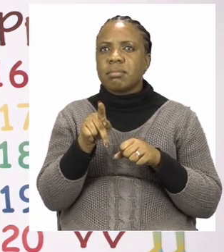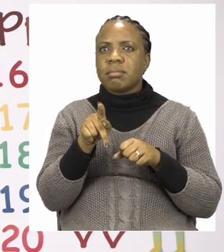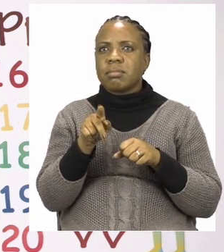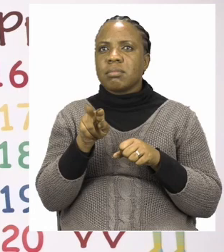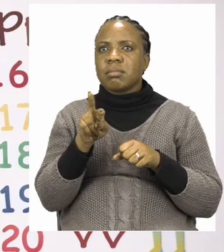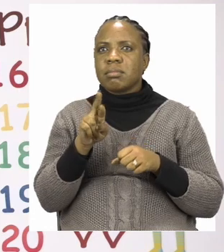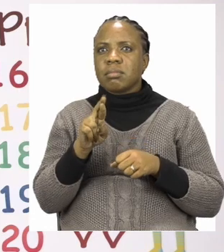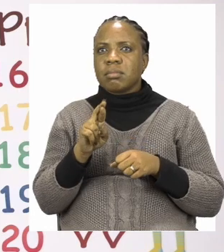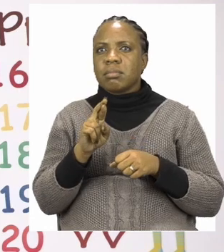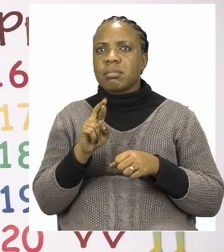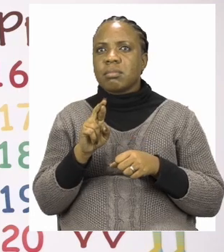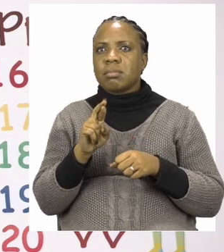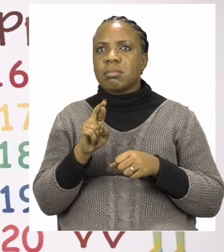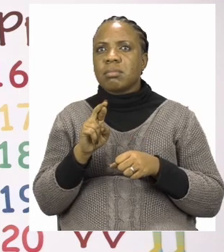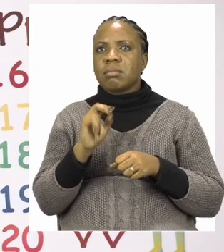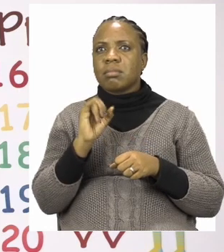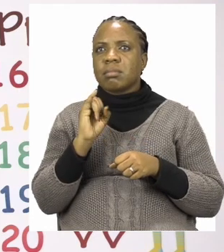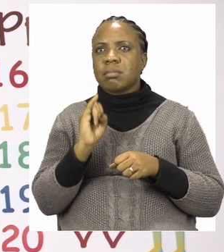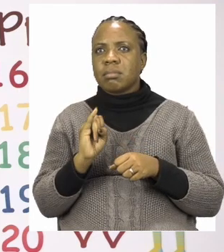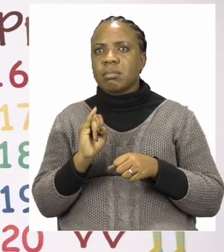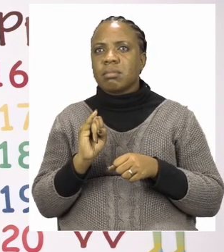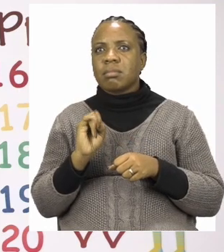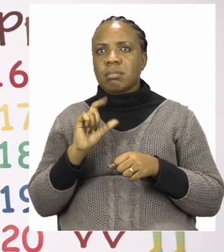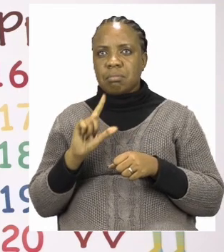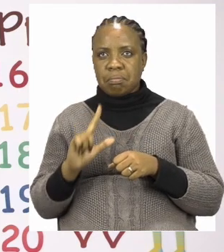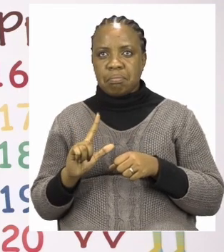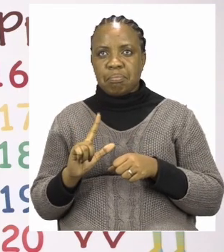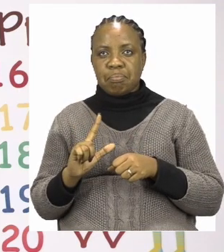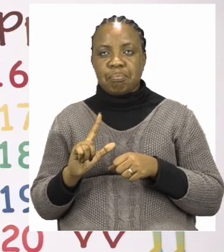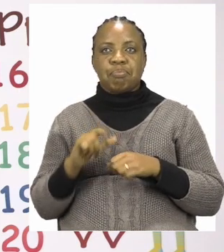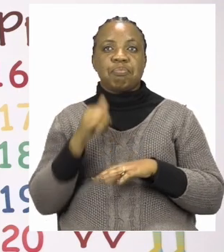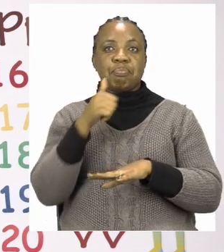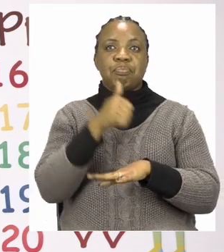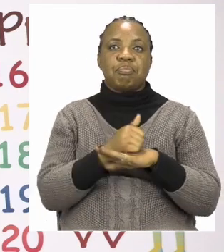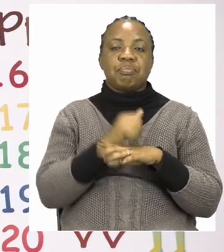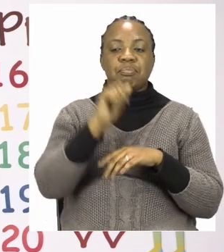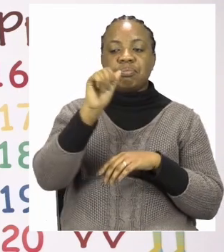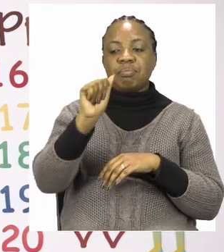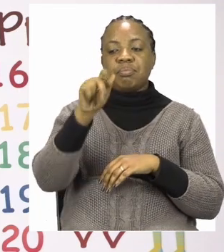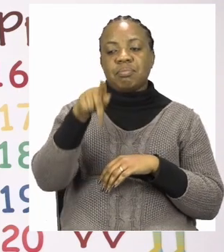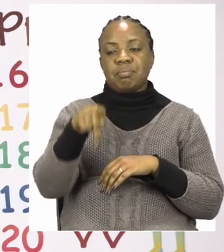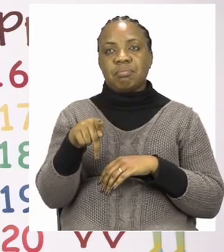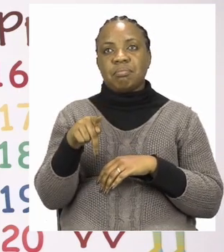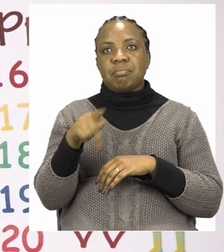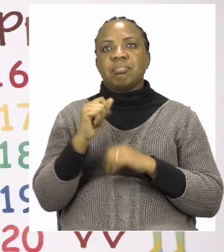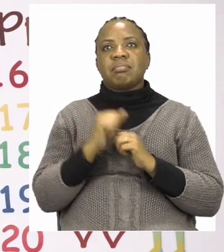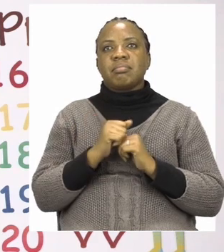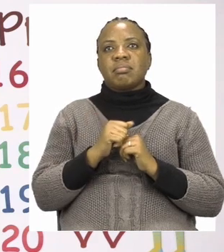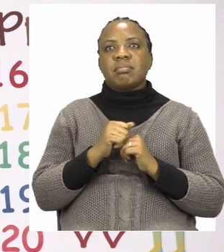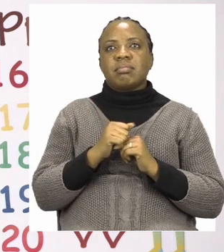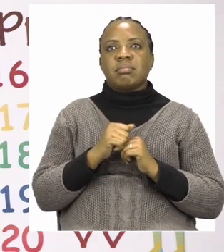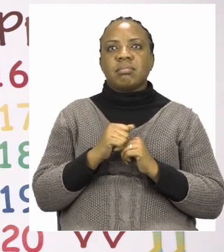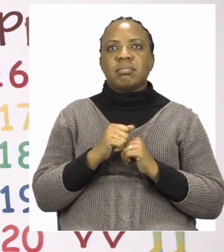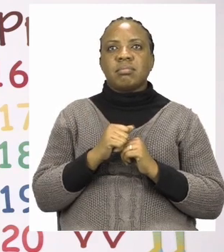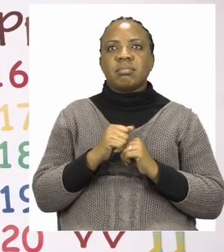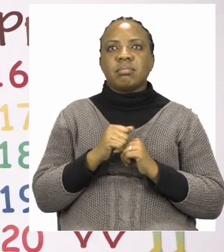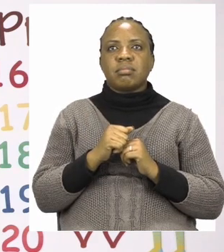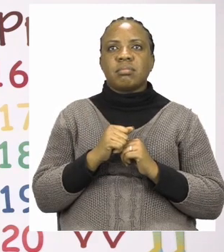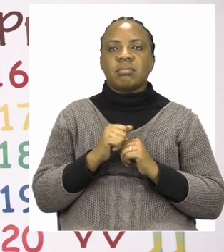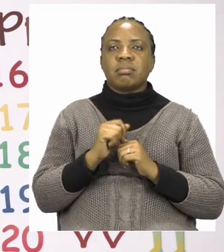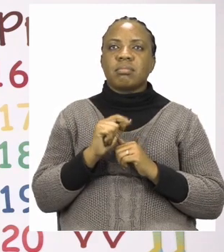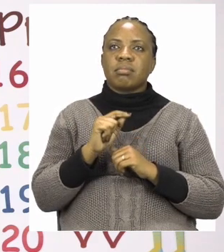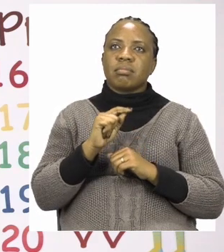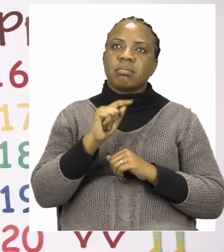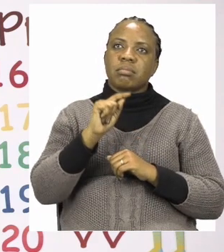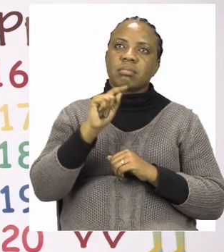an R as well, an I and an L. So that means I have found the word April. So I